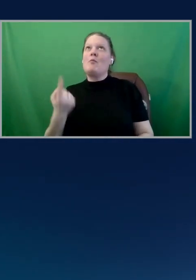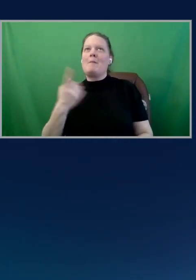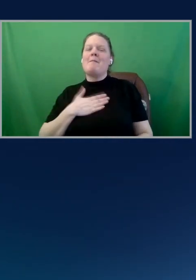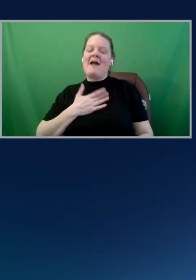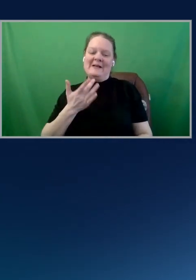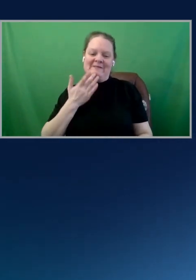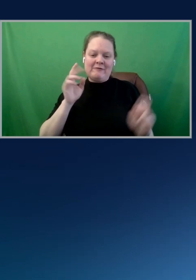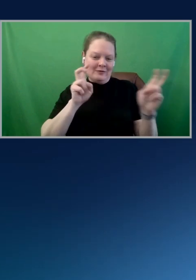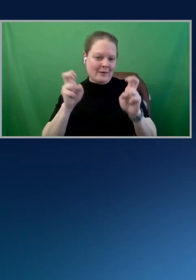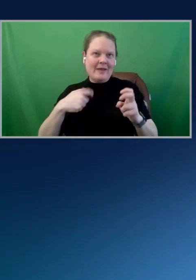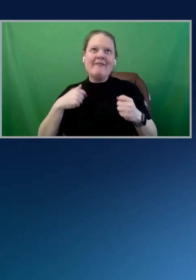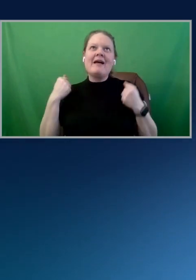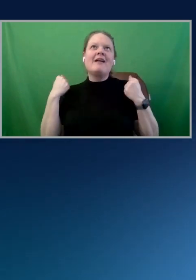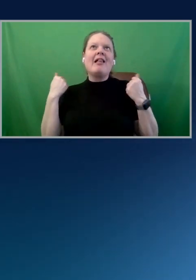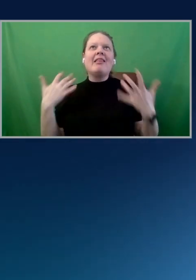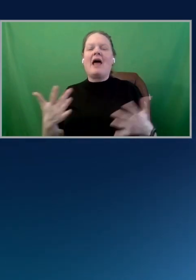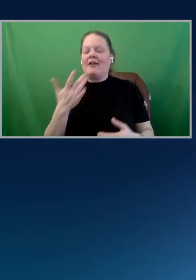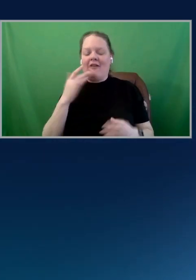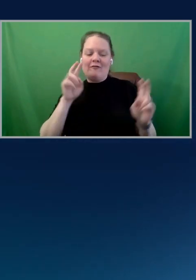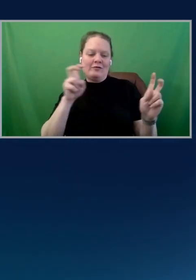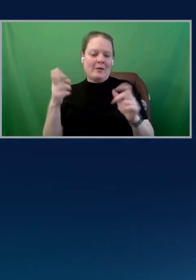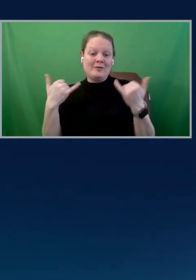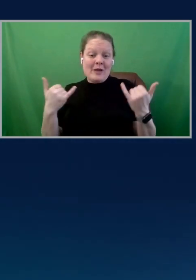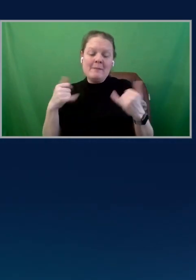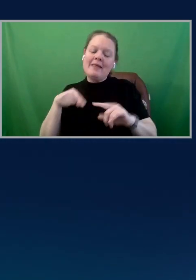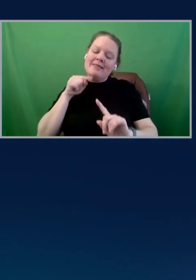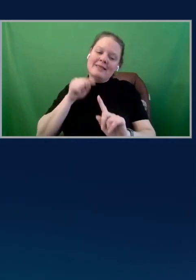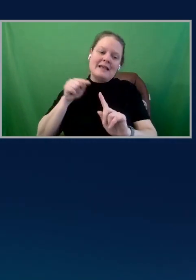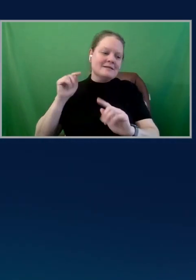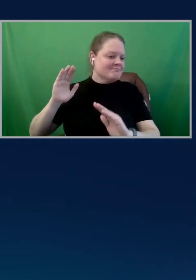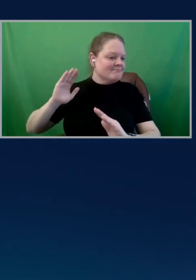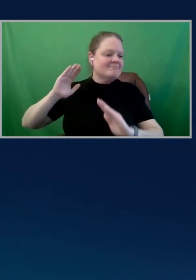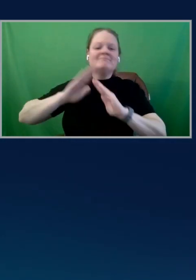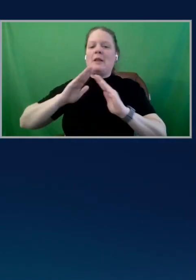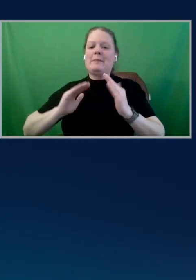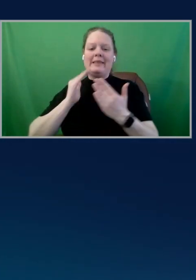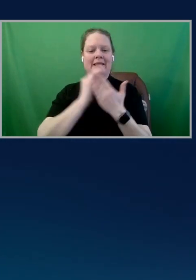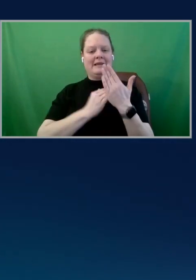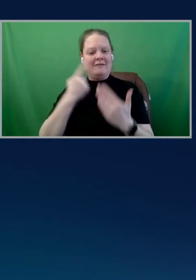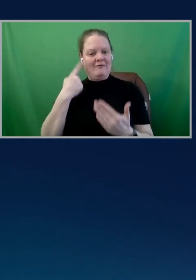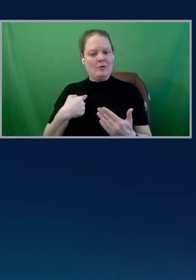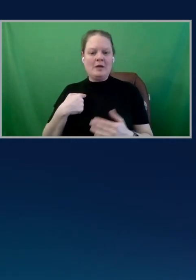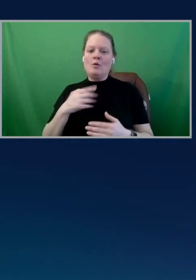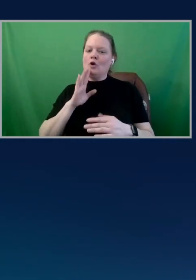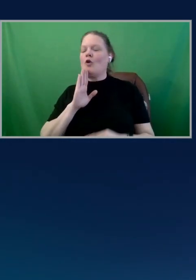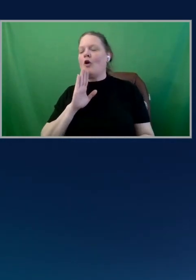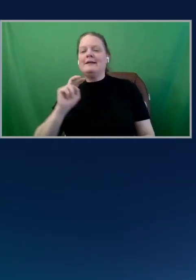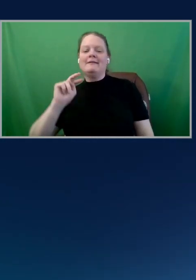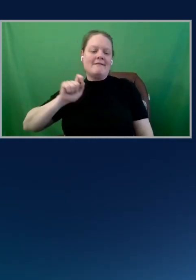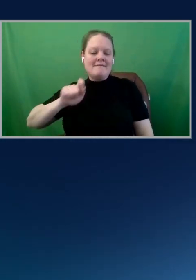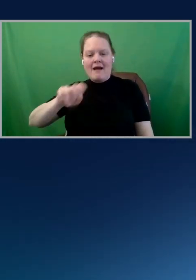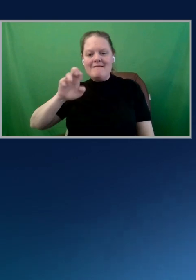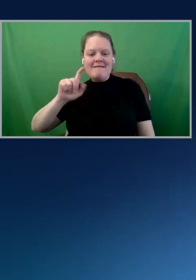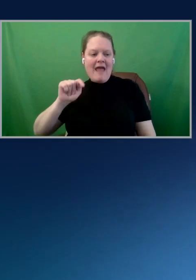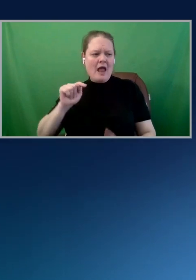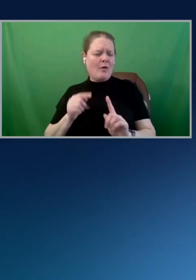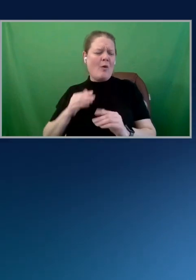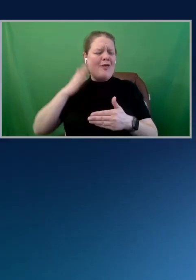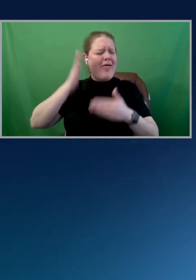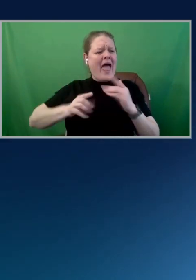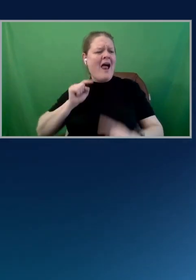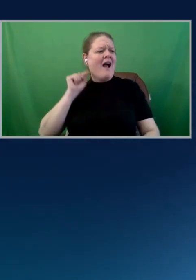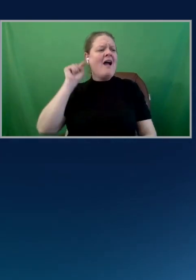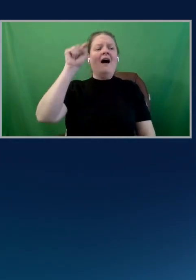favorite topics today, but this is topping the list for me. We're talking .NET. Let's start all the way at the end. Please introduce